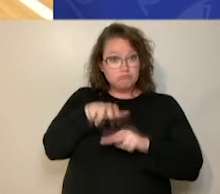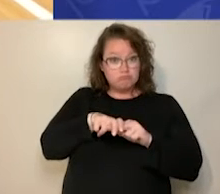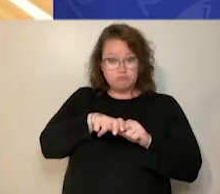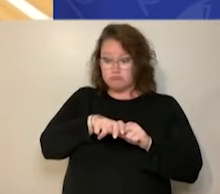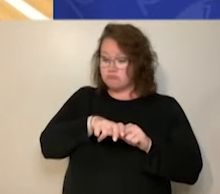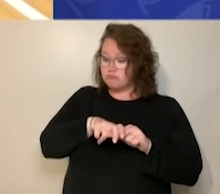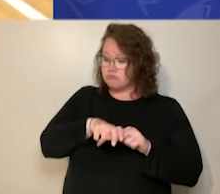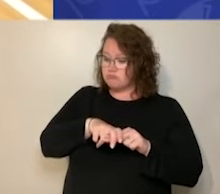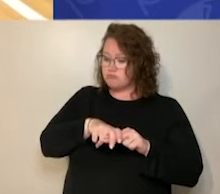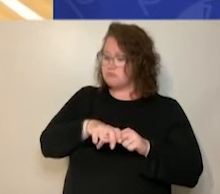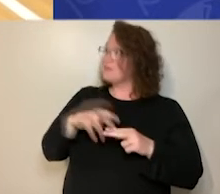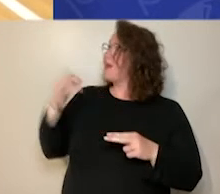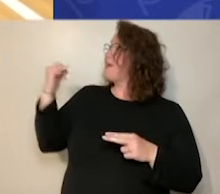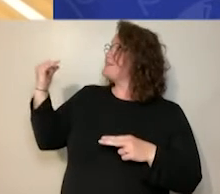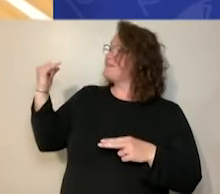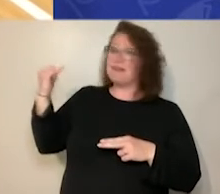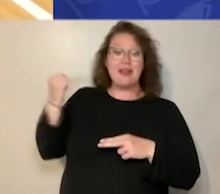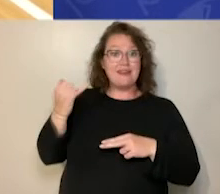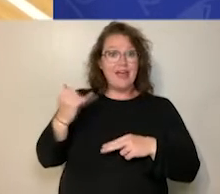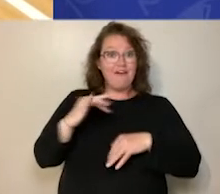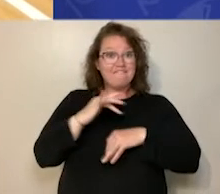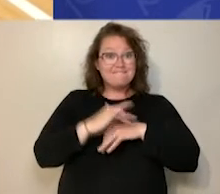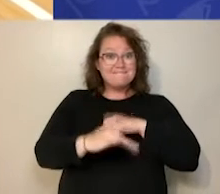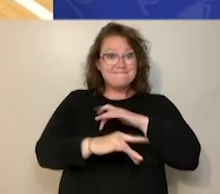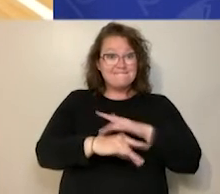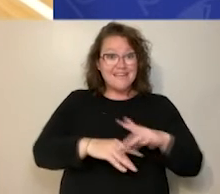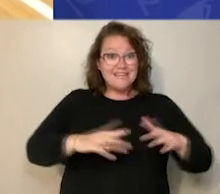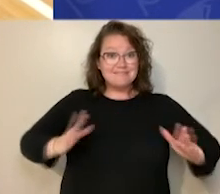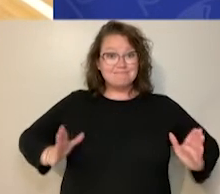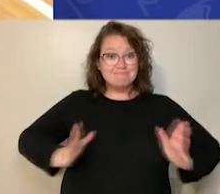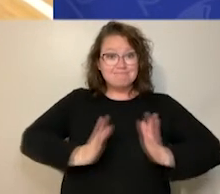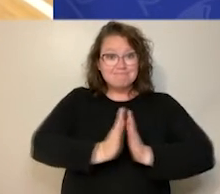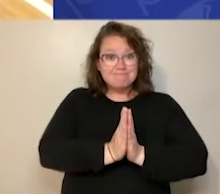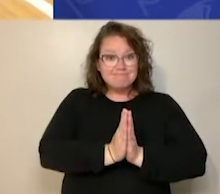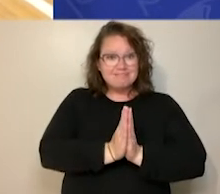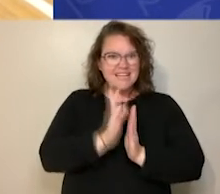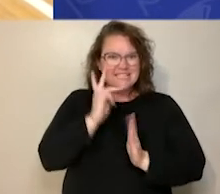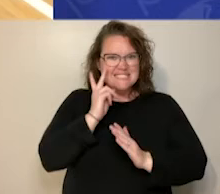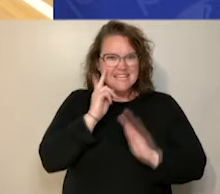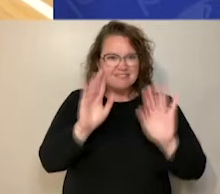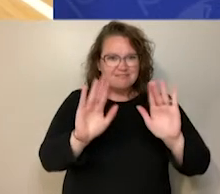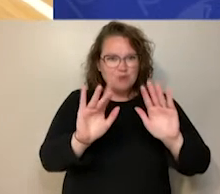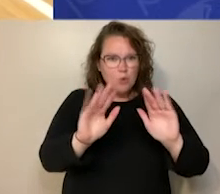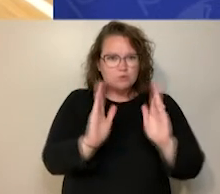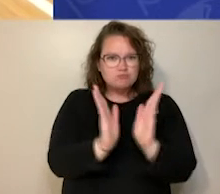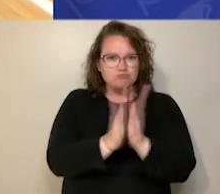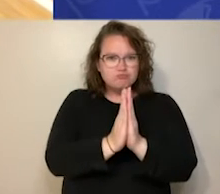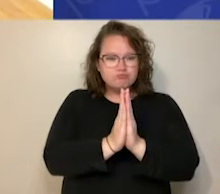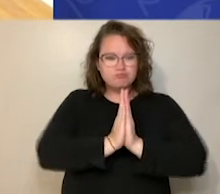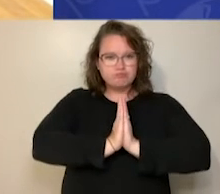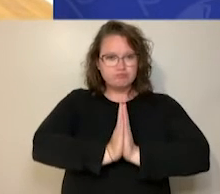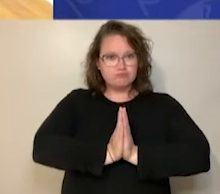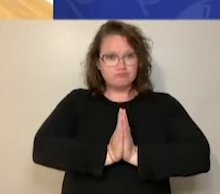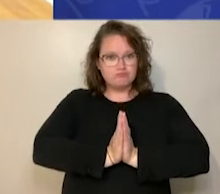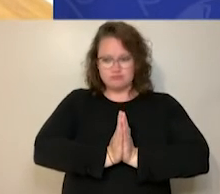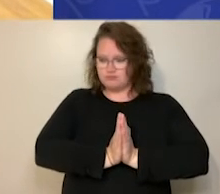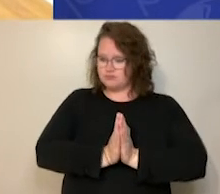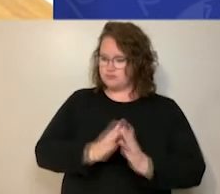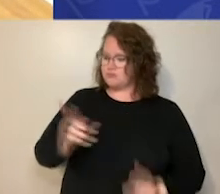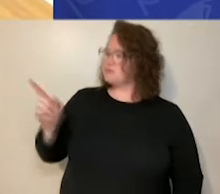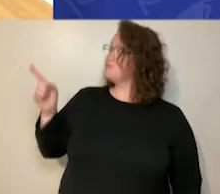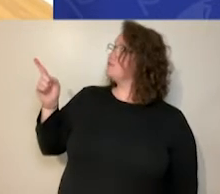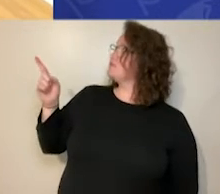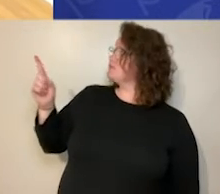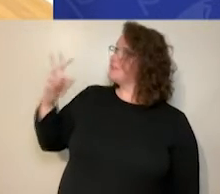Okay, and you're going to put your feet together. See if you can make your toes touch and the middle of your feet and your